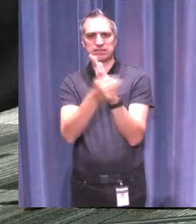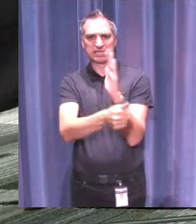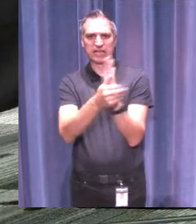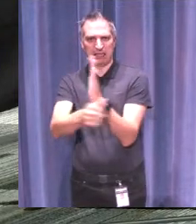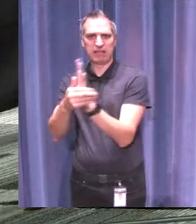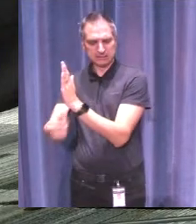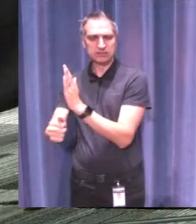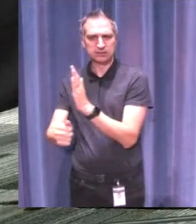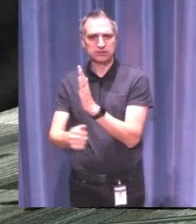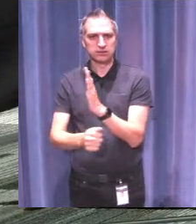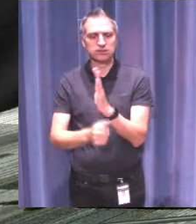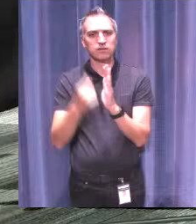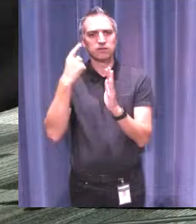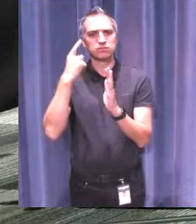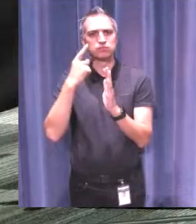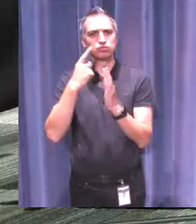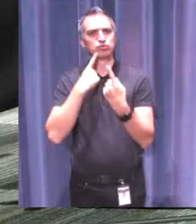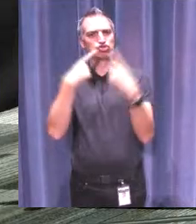great question.